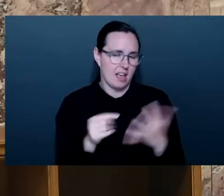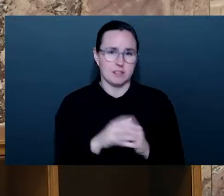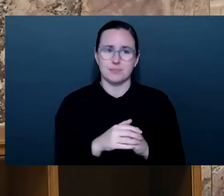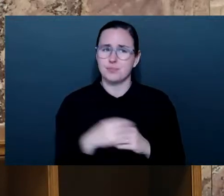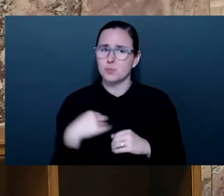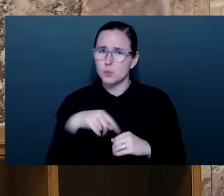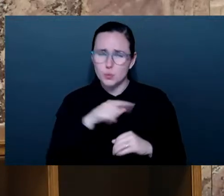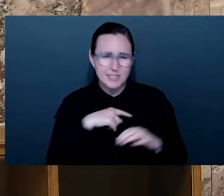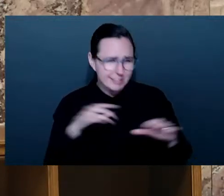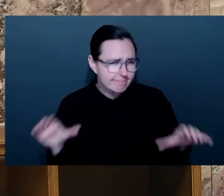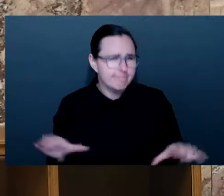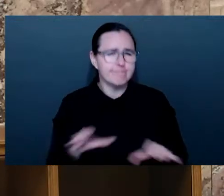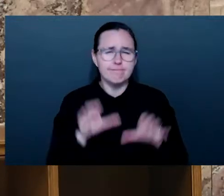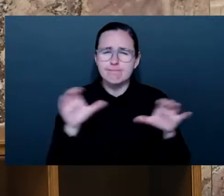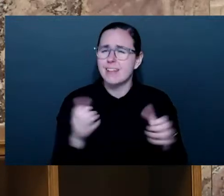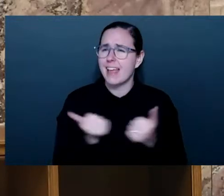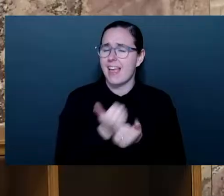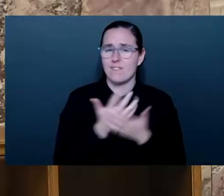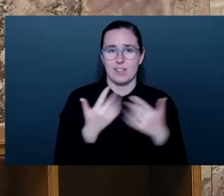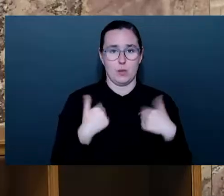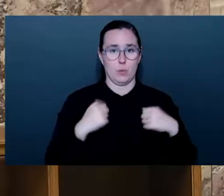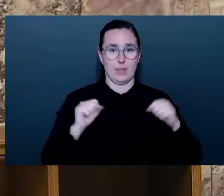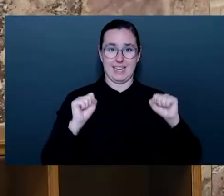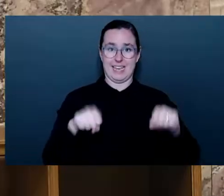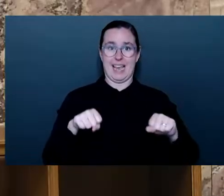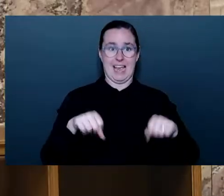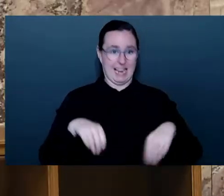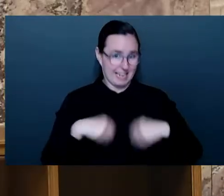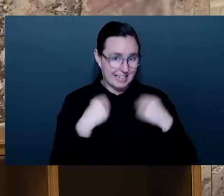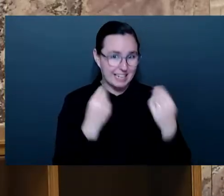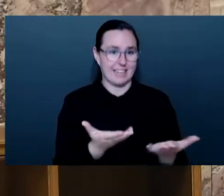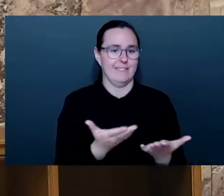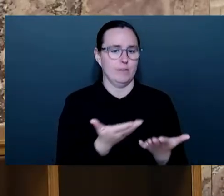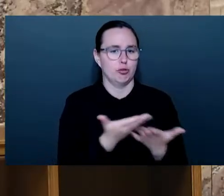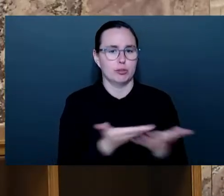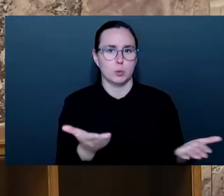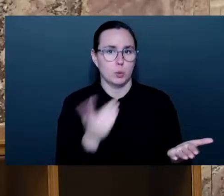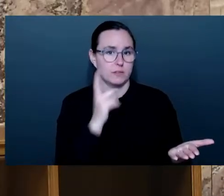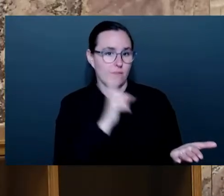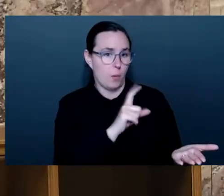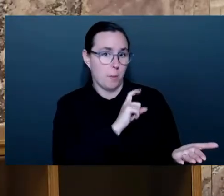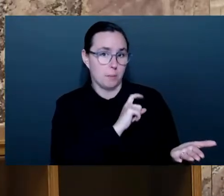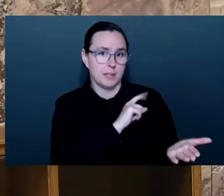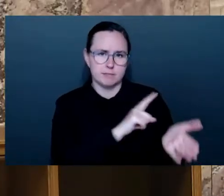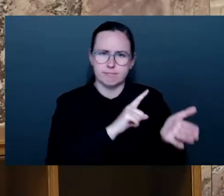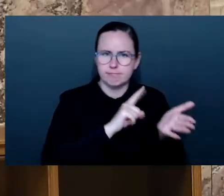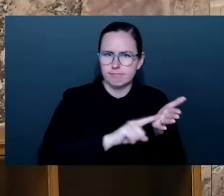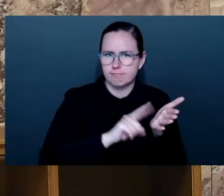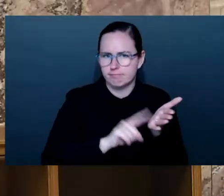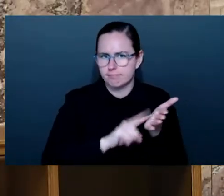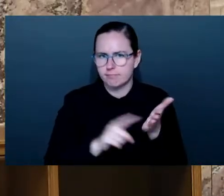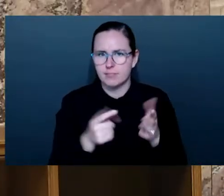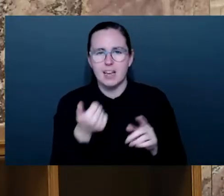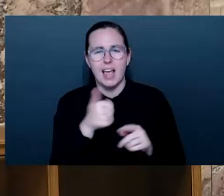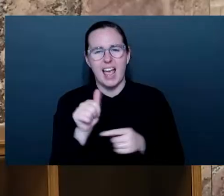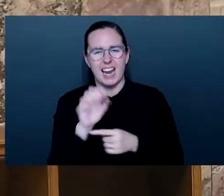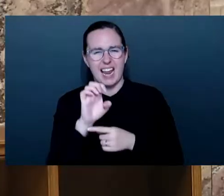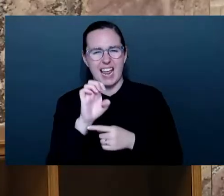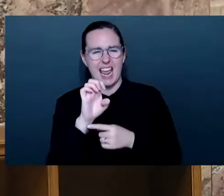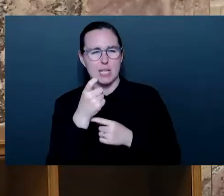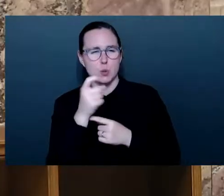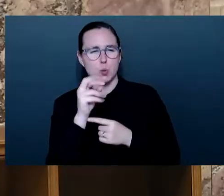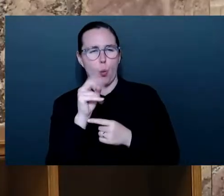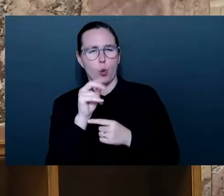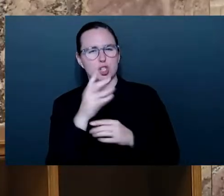need to investigate extortion crimes. This includes setting up the BC Extortion Task Force, the first of